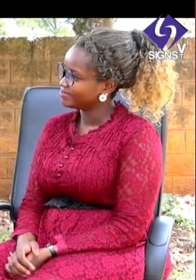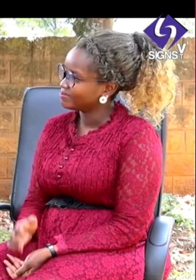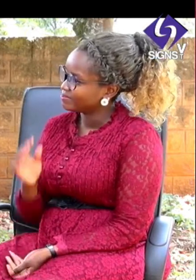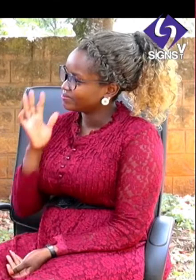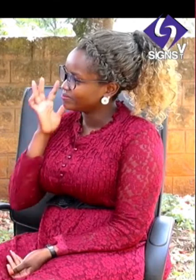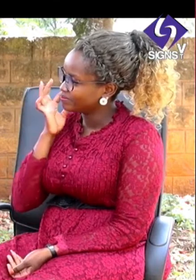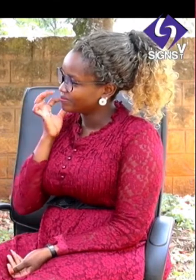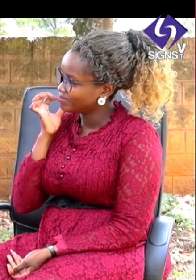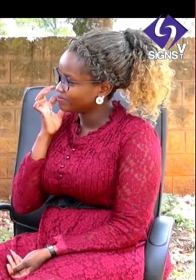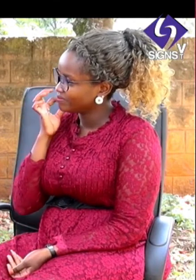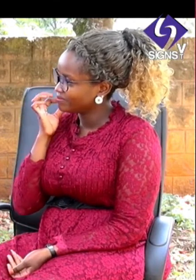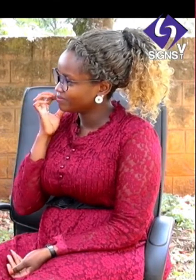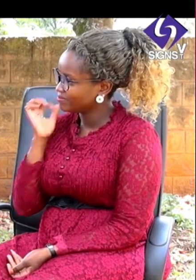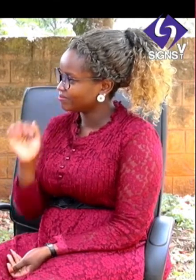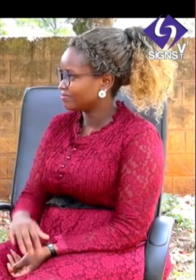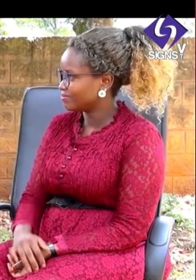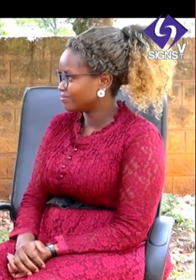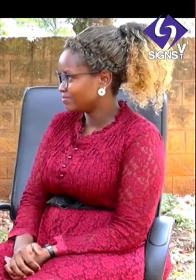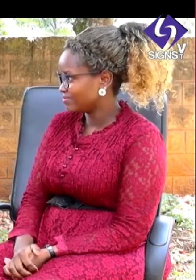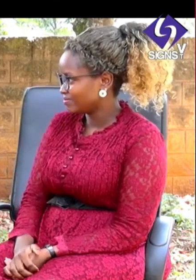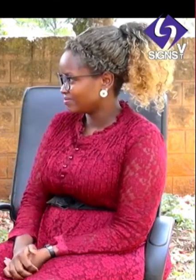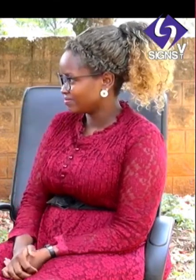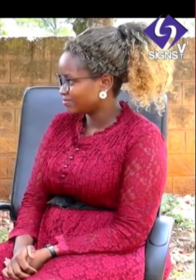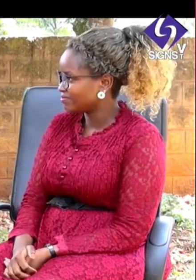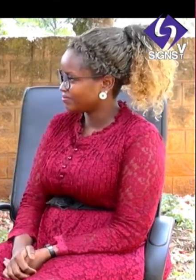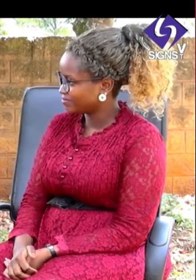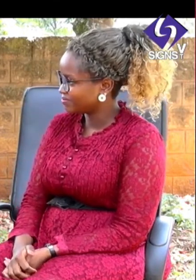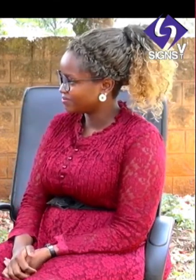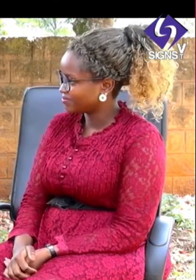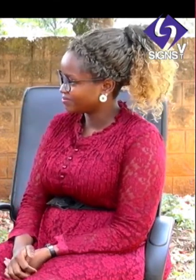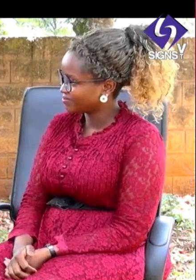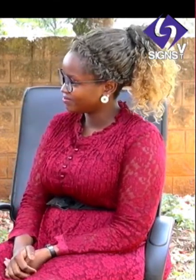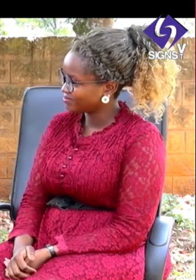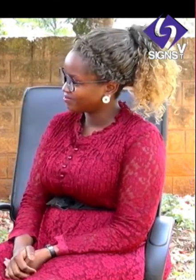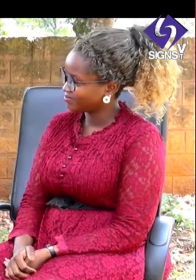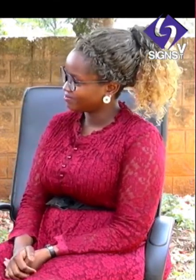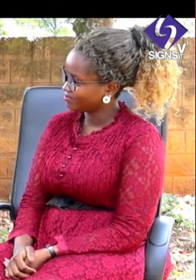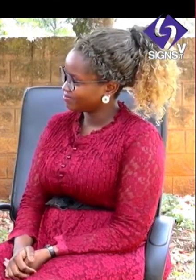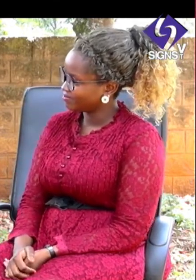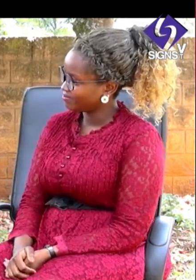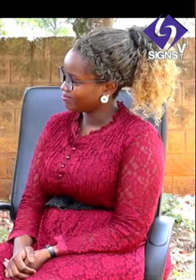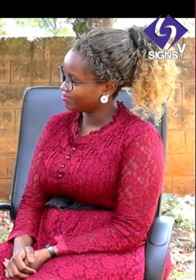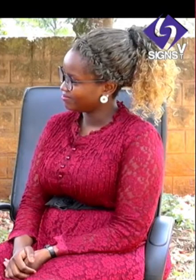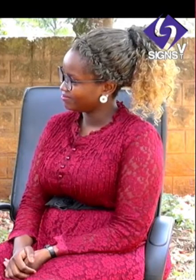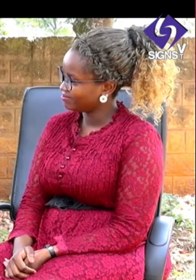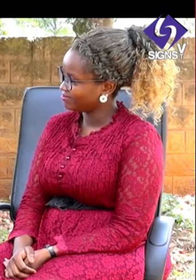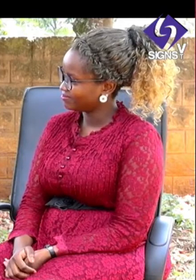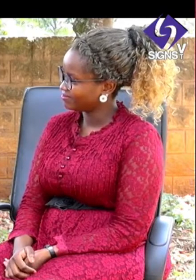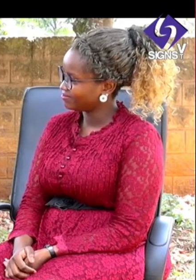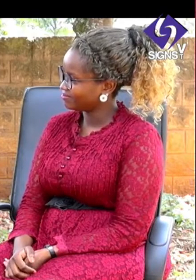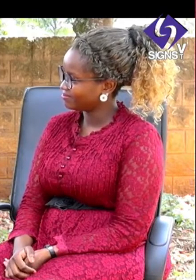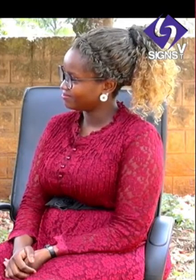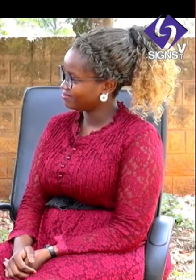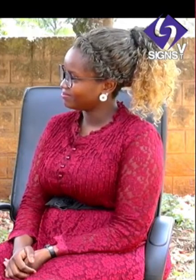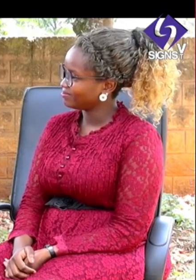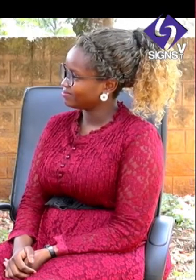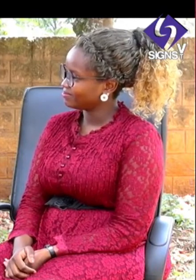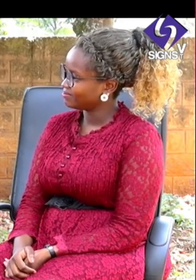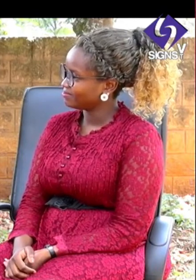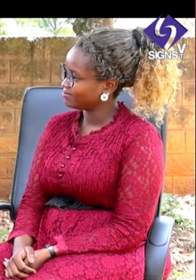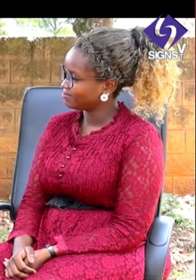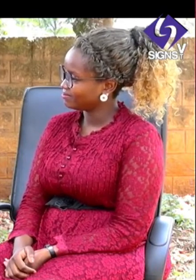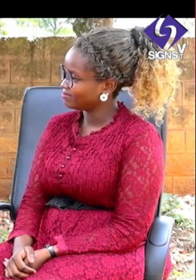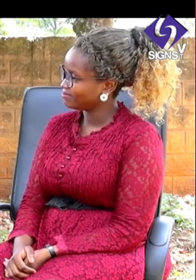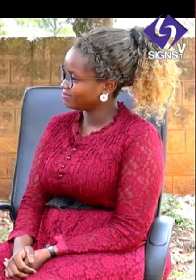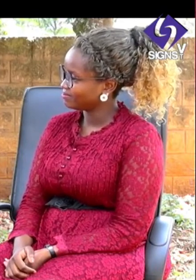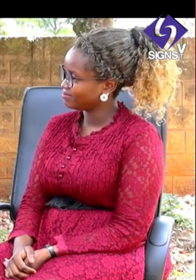they teach us how to eat and how to dress. So that is the same thing we extend it to other people, and it